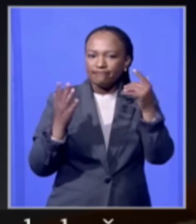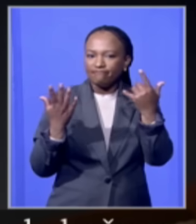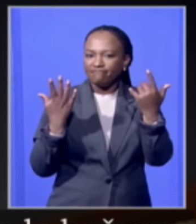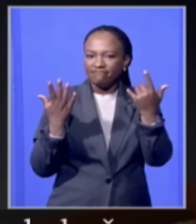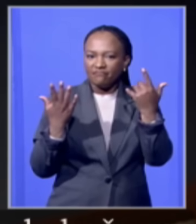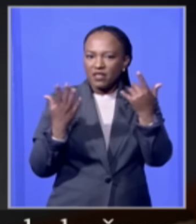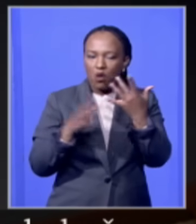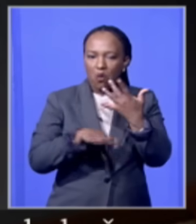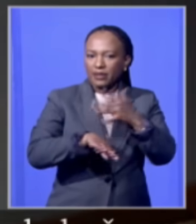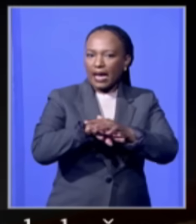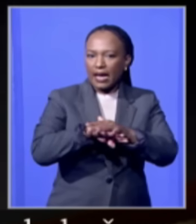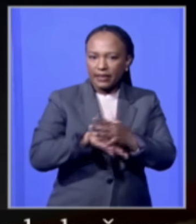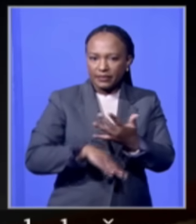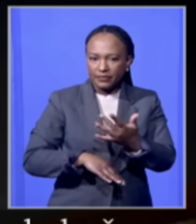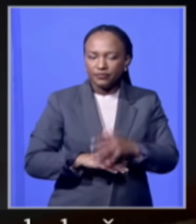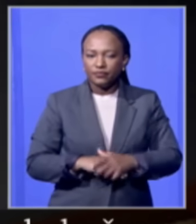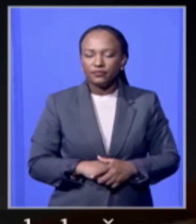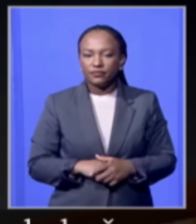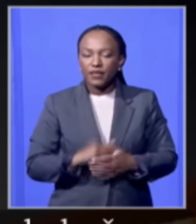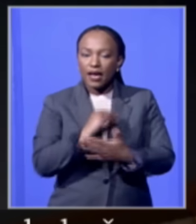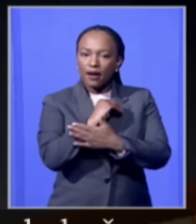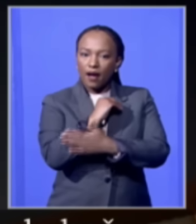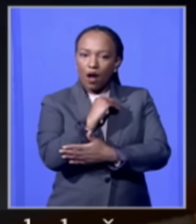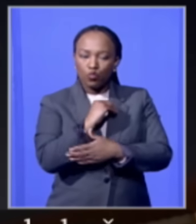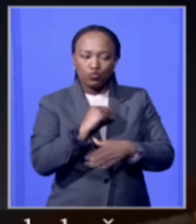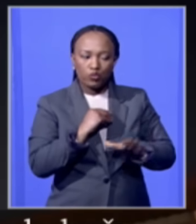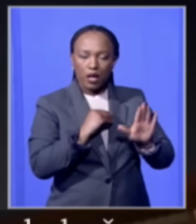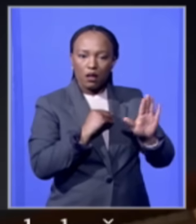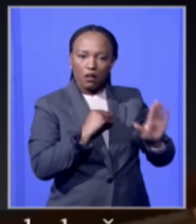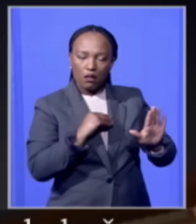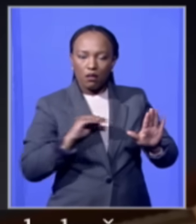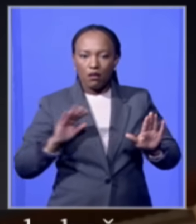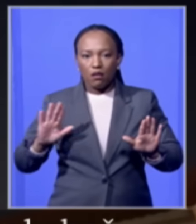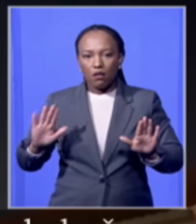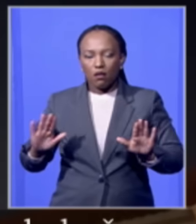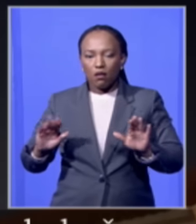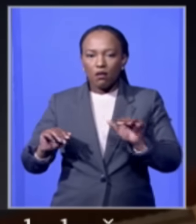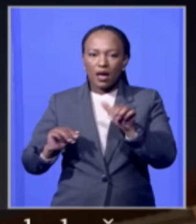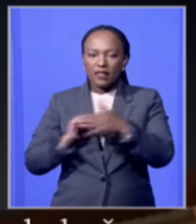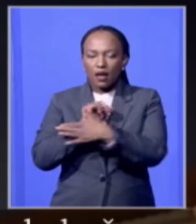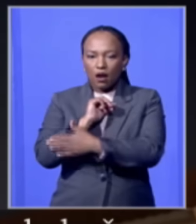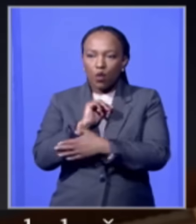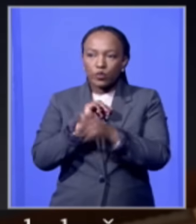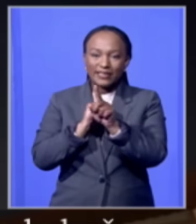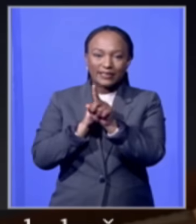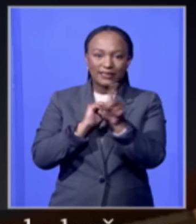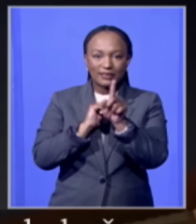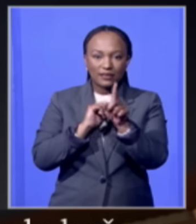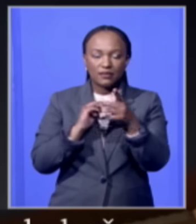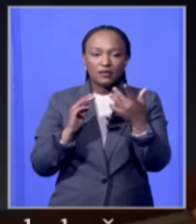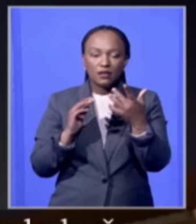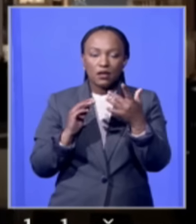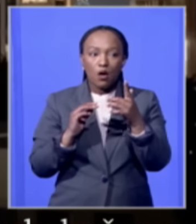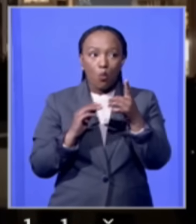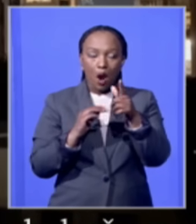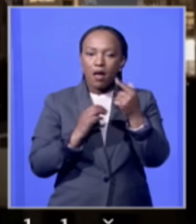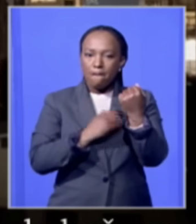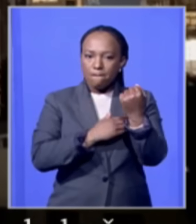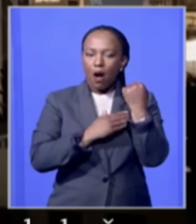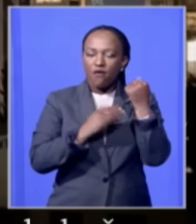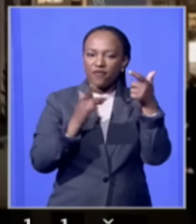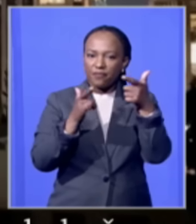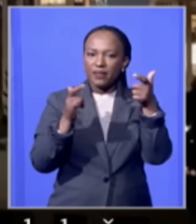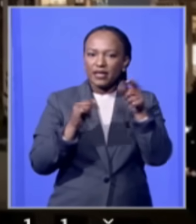that they pass away. Tsepamo ya dinaga tseno tse pedi e bakile matshwenyego a gore dinaga tse di matla tseo di itsegeng jaaka di world powers di ka